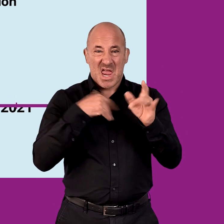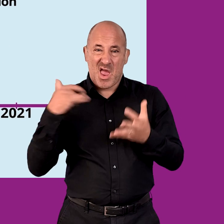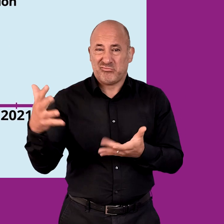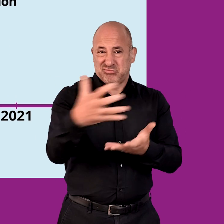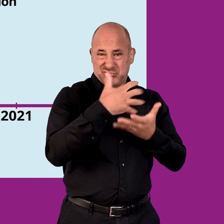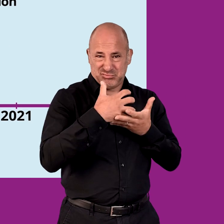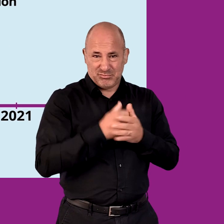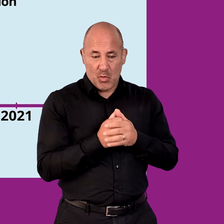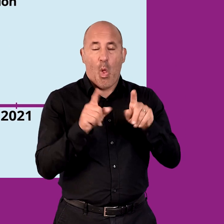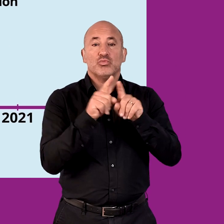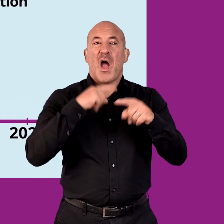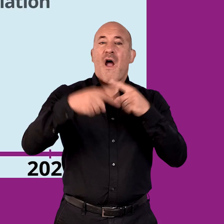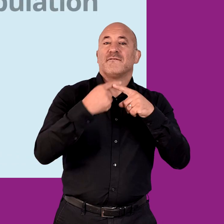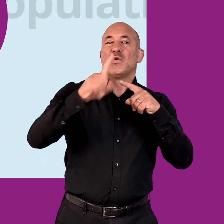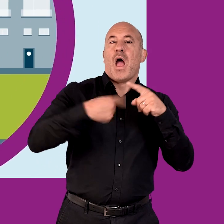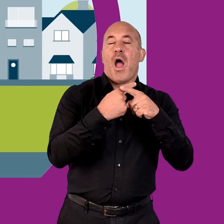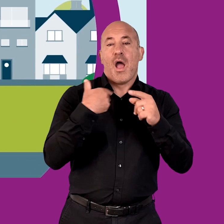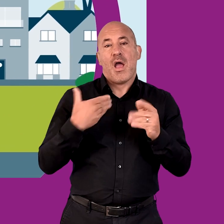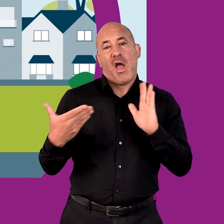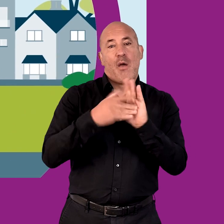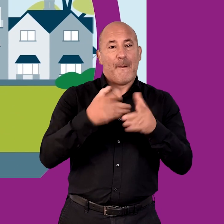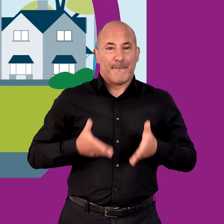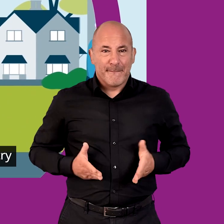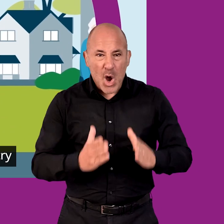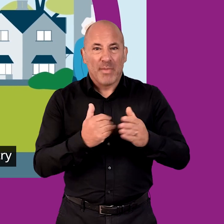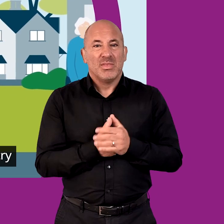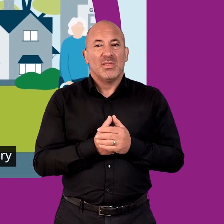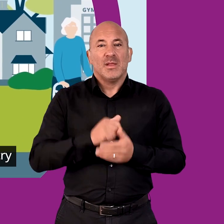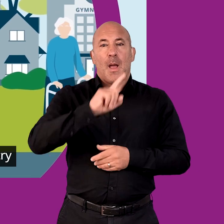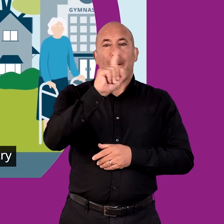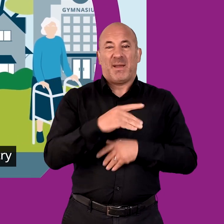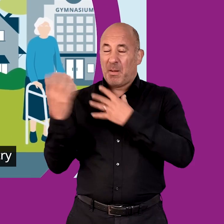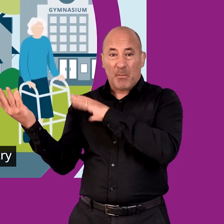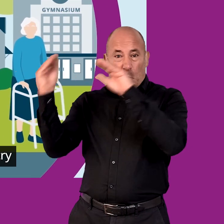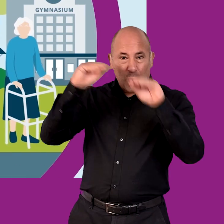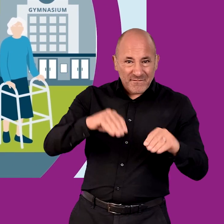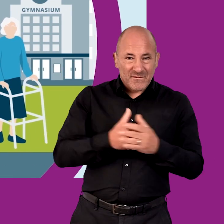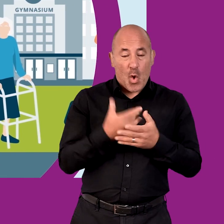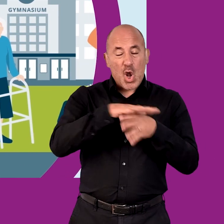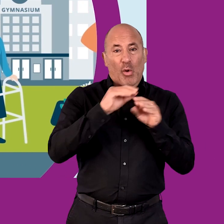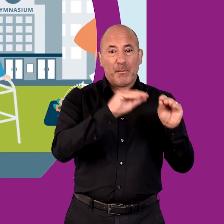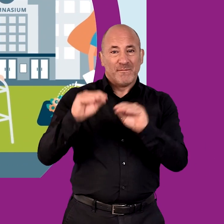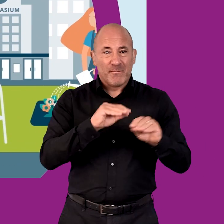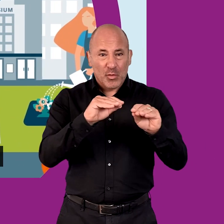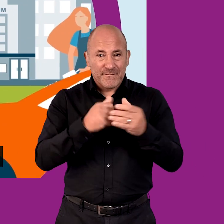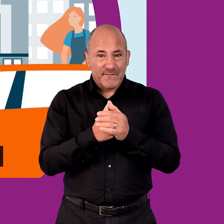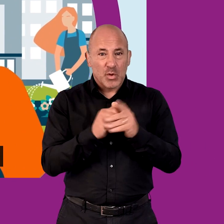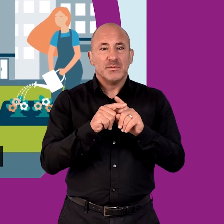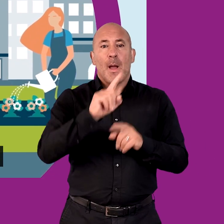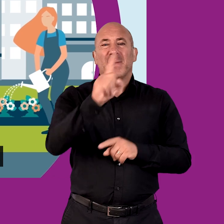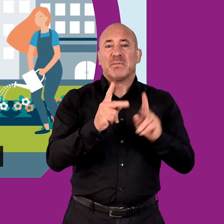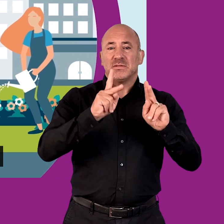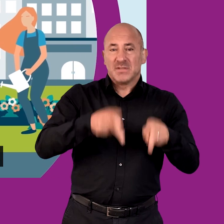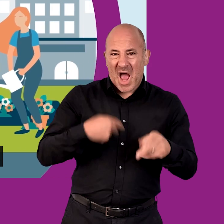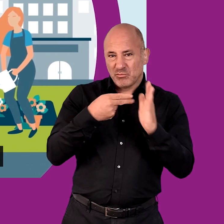every 10 years. Every year, we add births and people who move into the country or local area, and